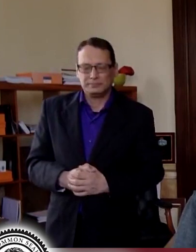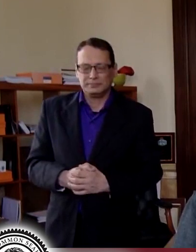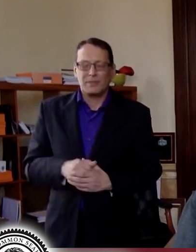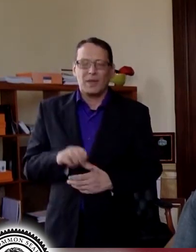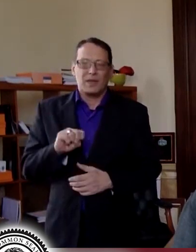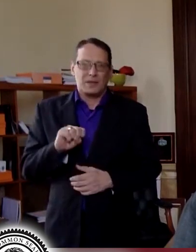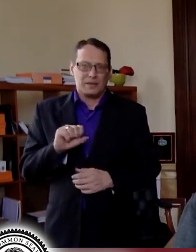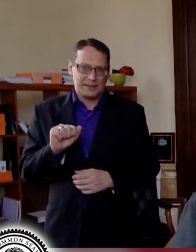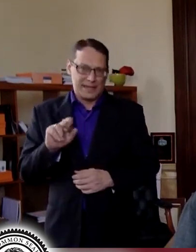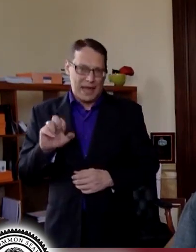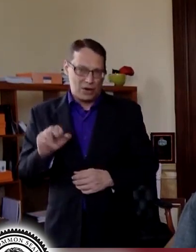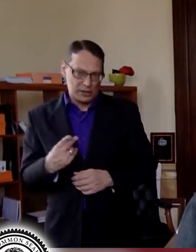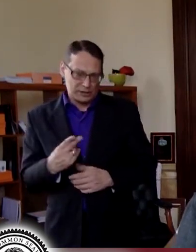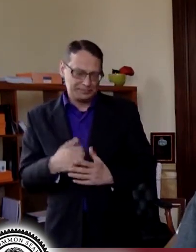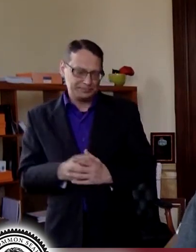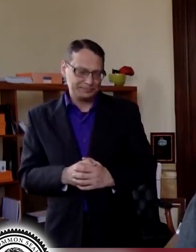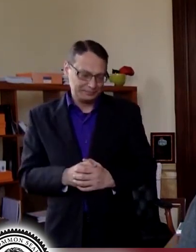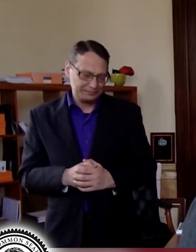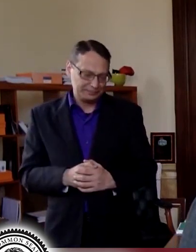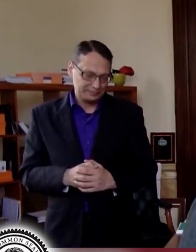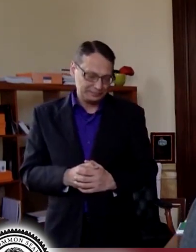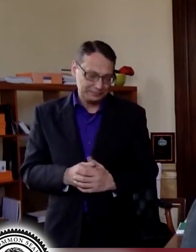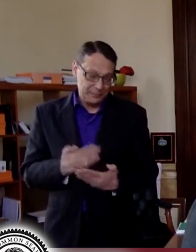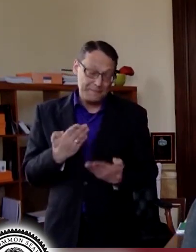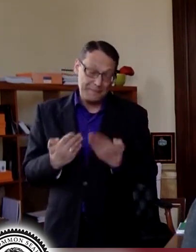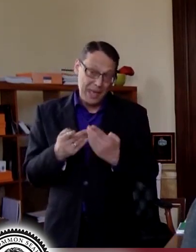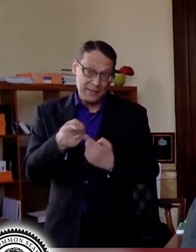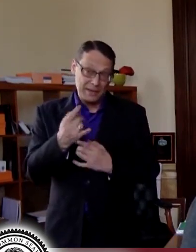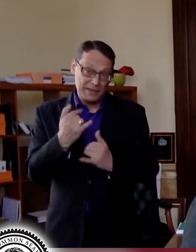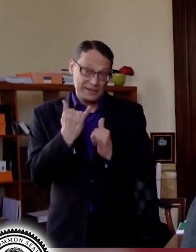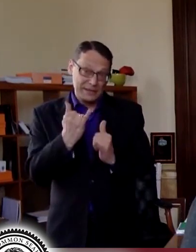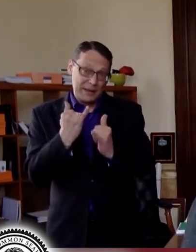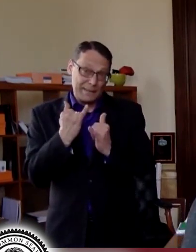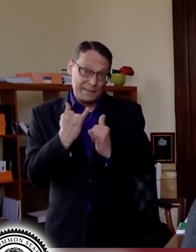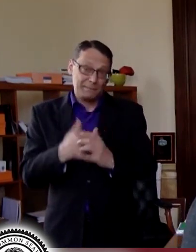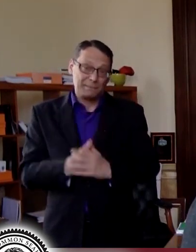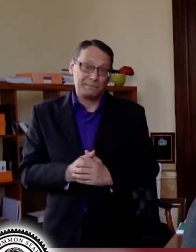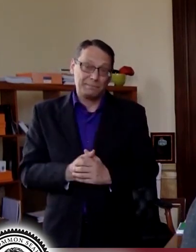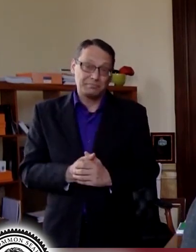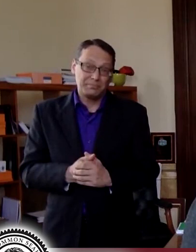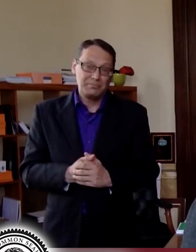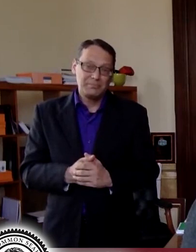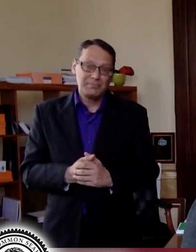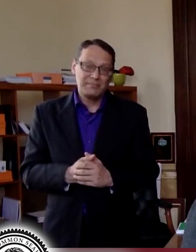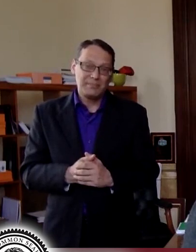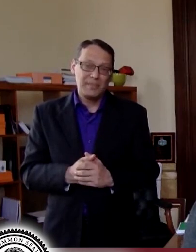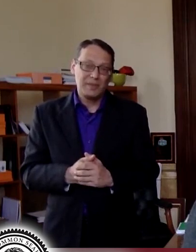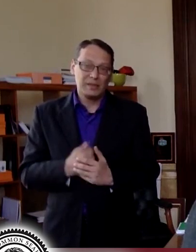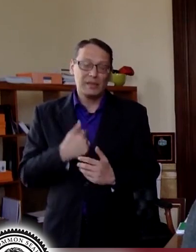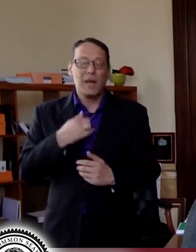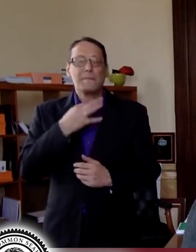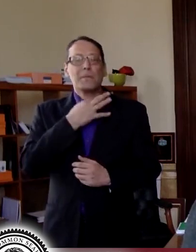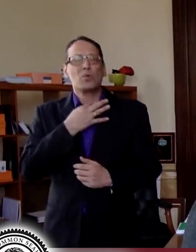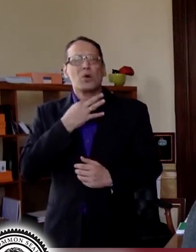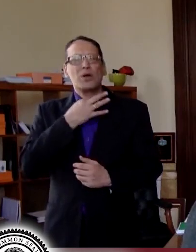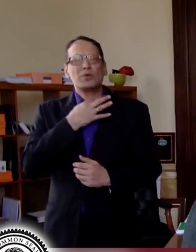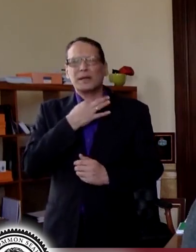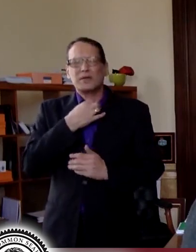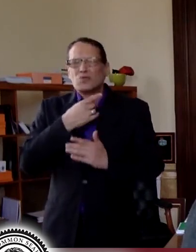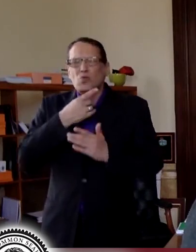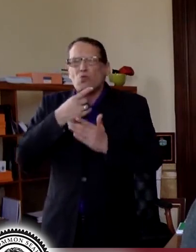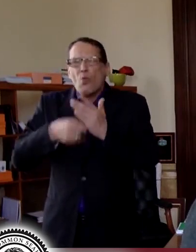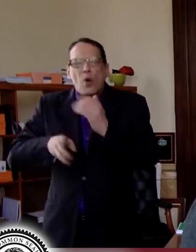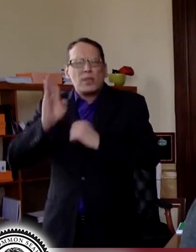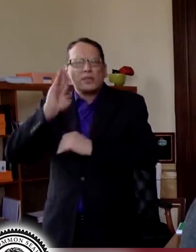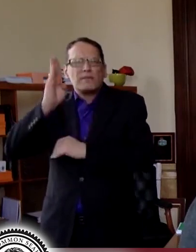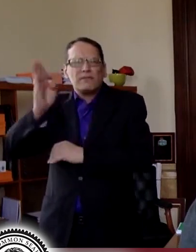Sarah, I'm probably a lot like you are in a way. I'm really wondering, well, what does life look like?